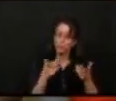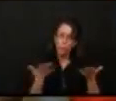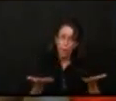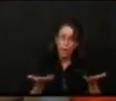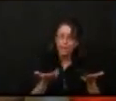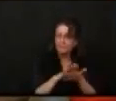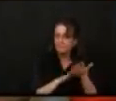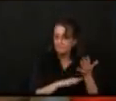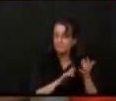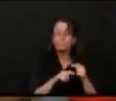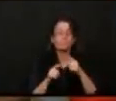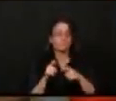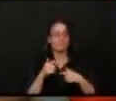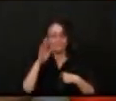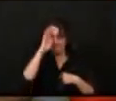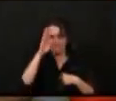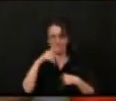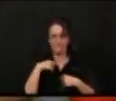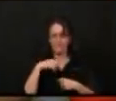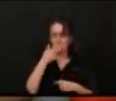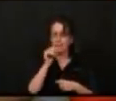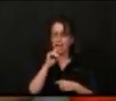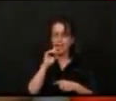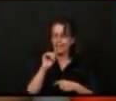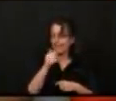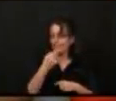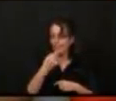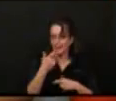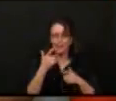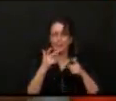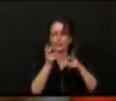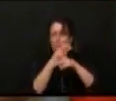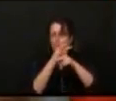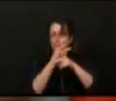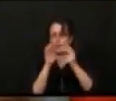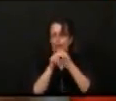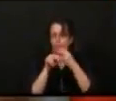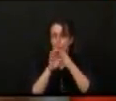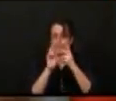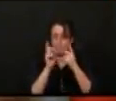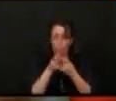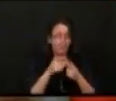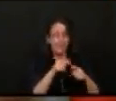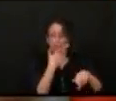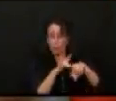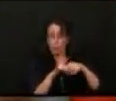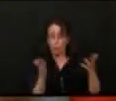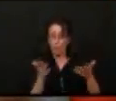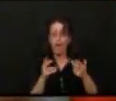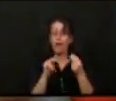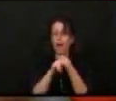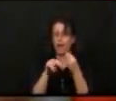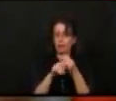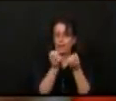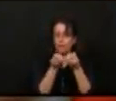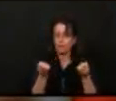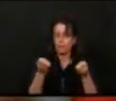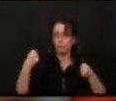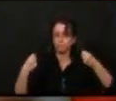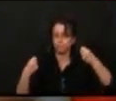Public Works. And we have a position open. It is a highway equipment operator and mechanic